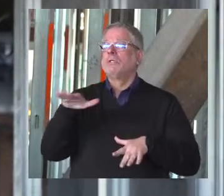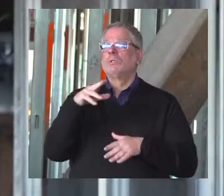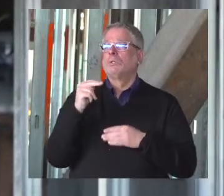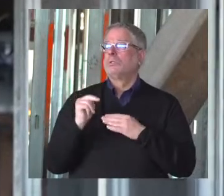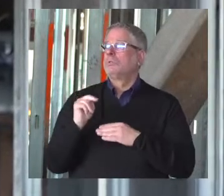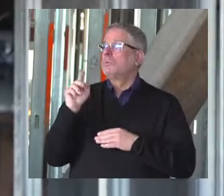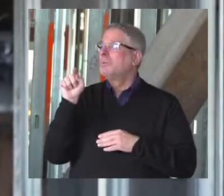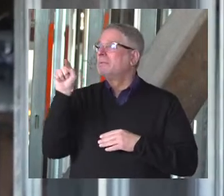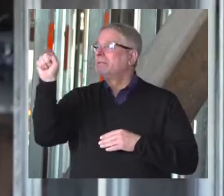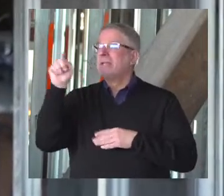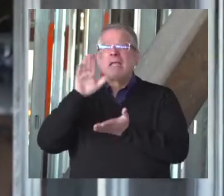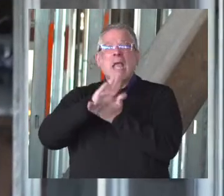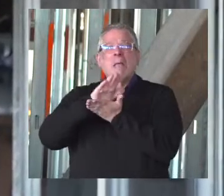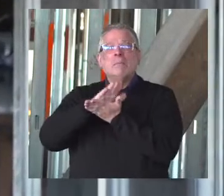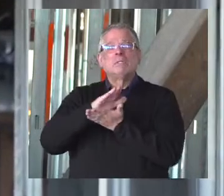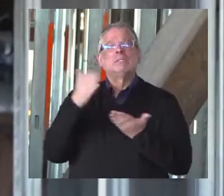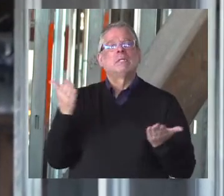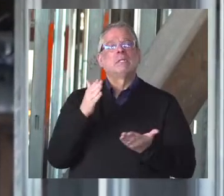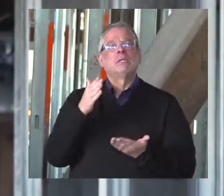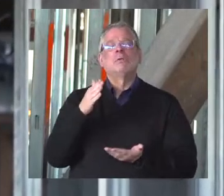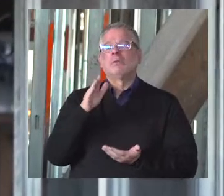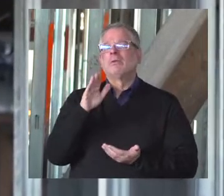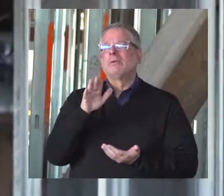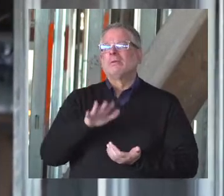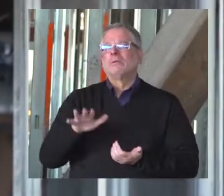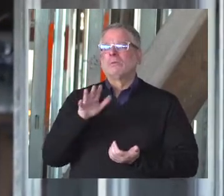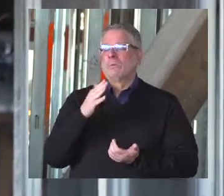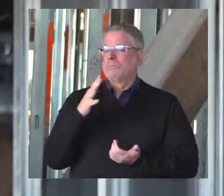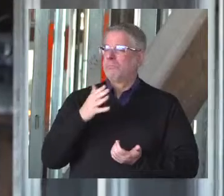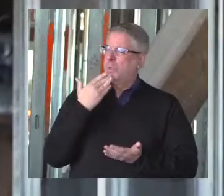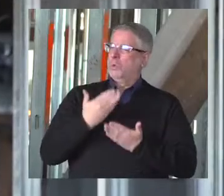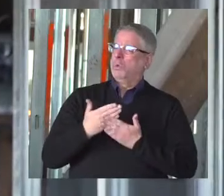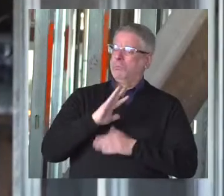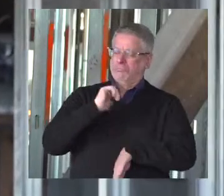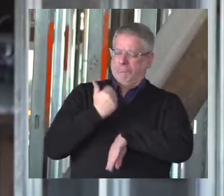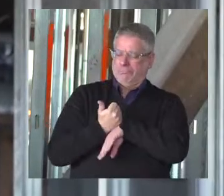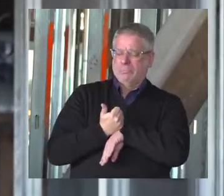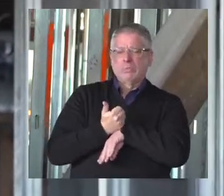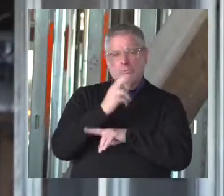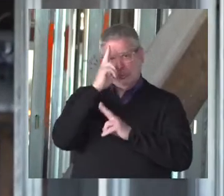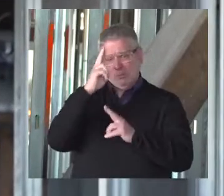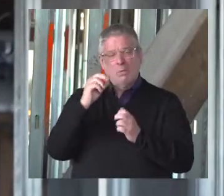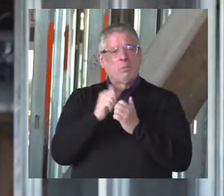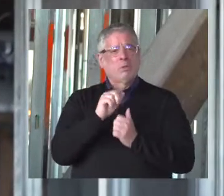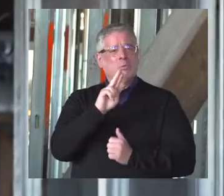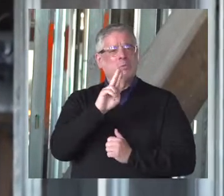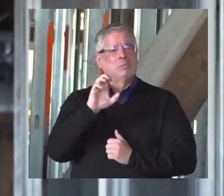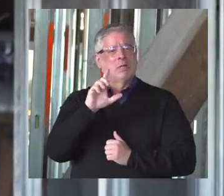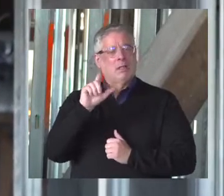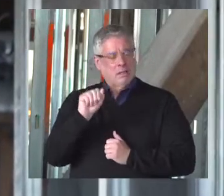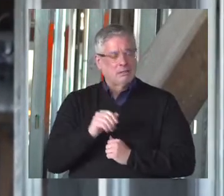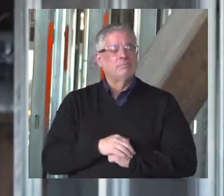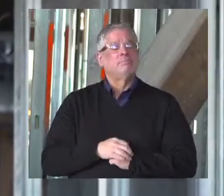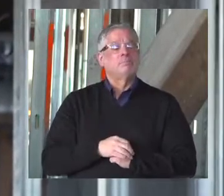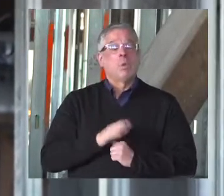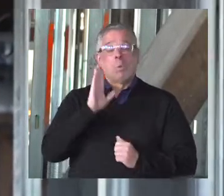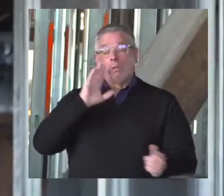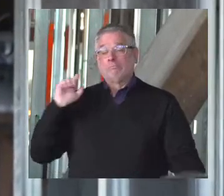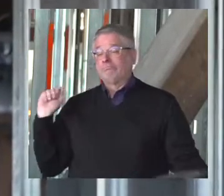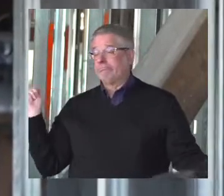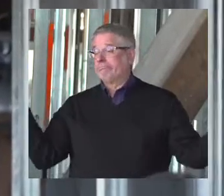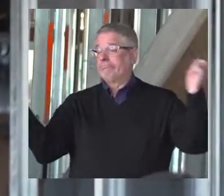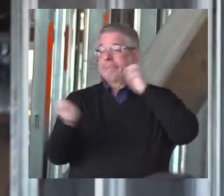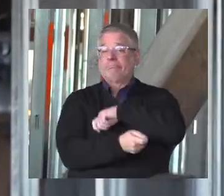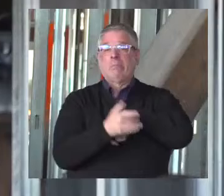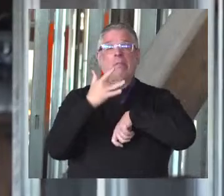main campus here in Los Angeles, so it's well located with respect to UCLA. We'll completely transform this